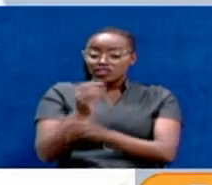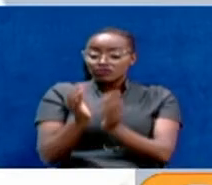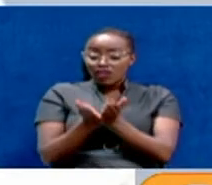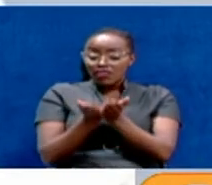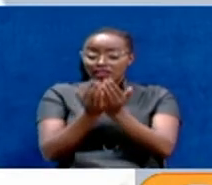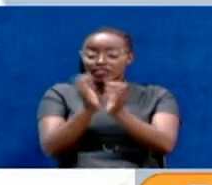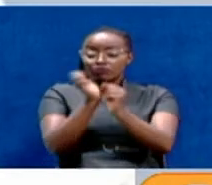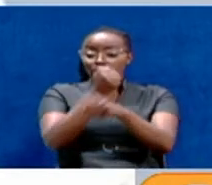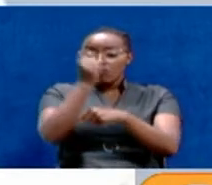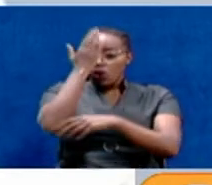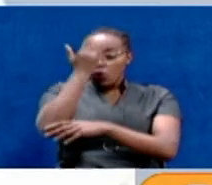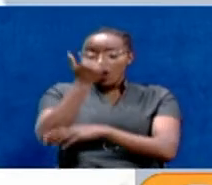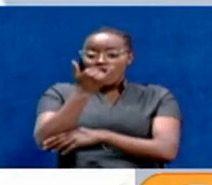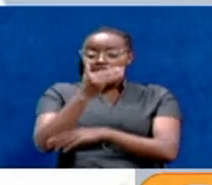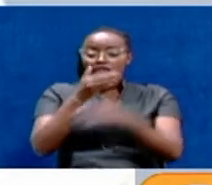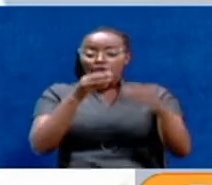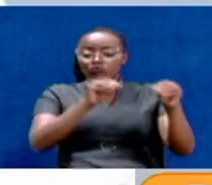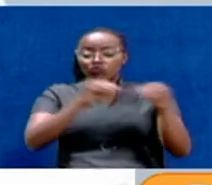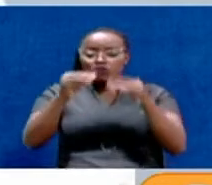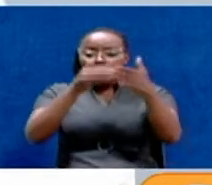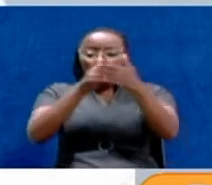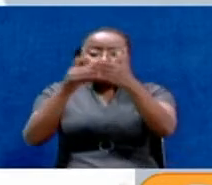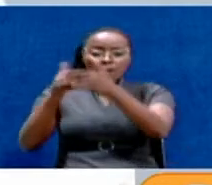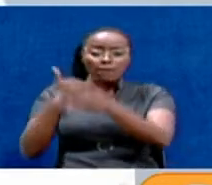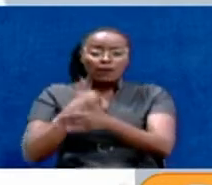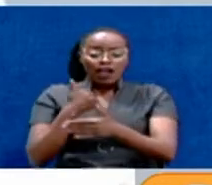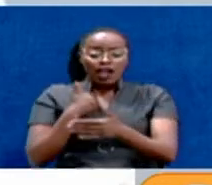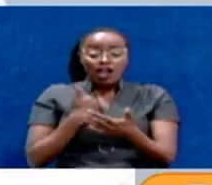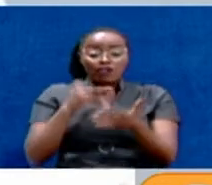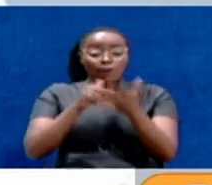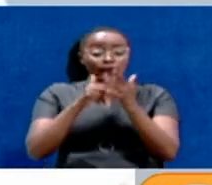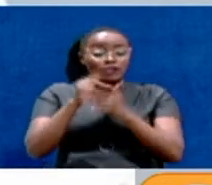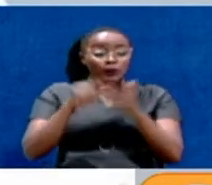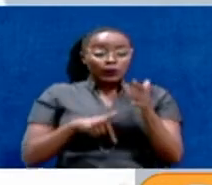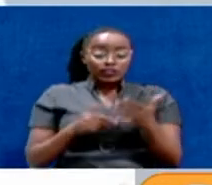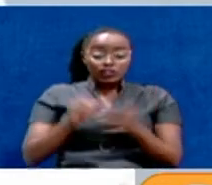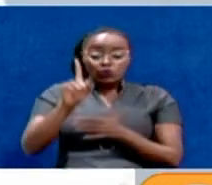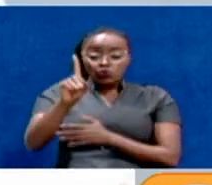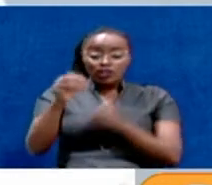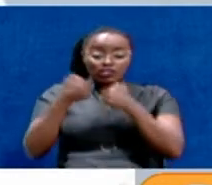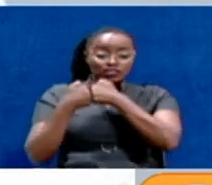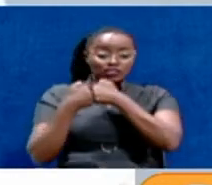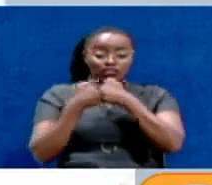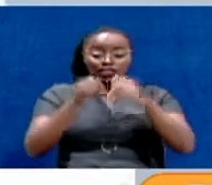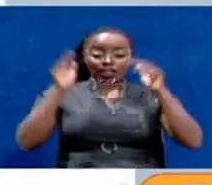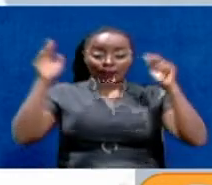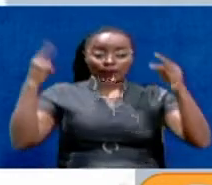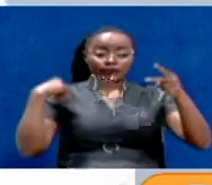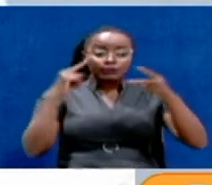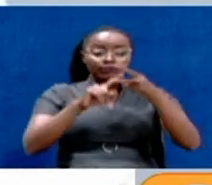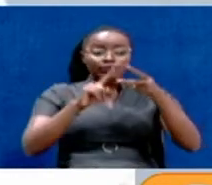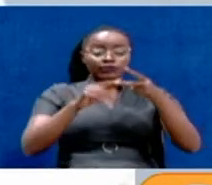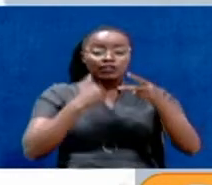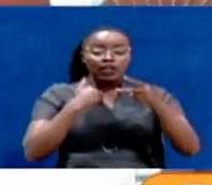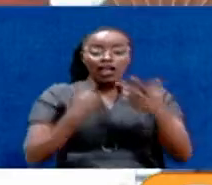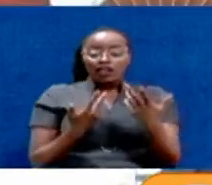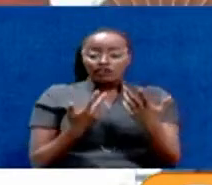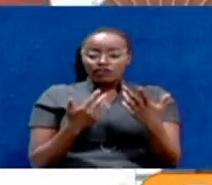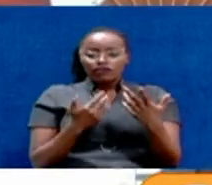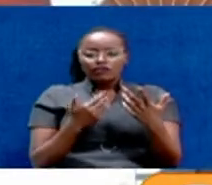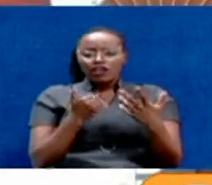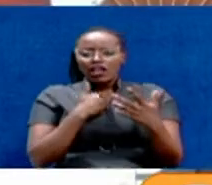ship because of the movement restrictions. And so that is one of the challenges. The other challenge is that there is denial